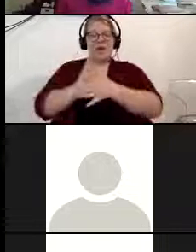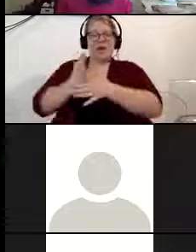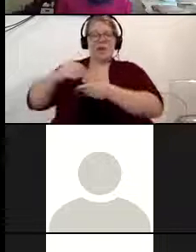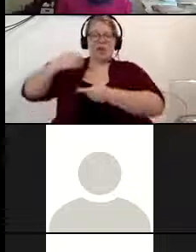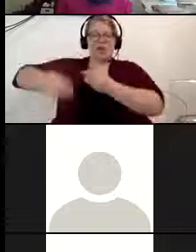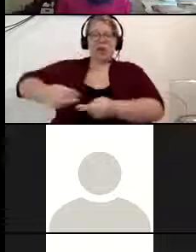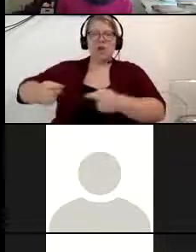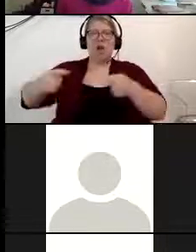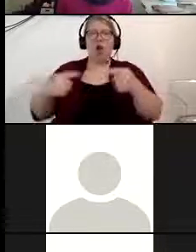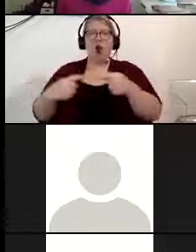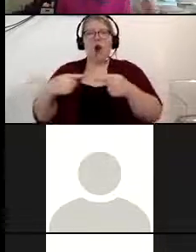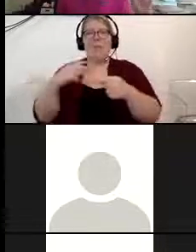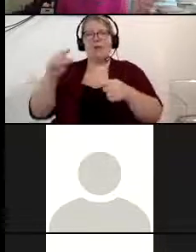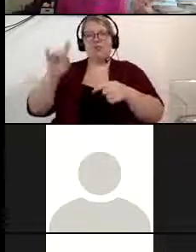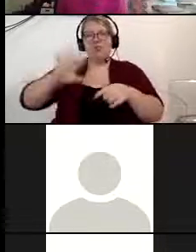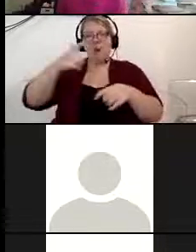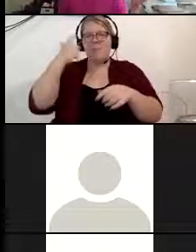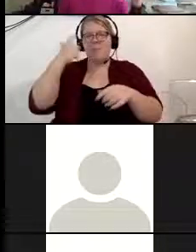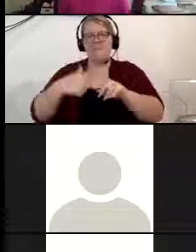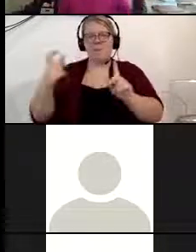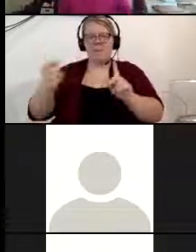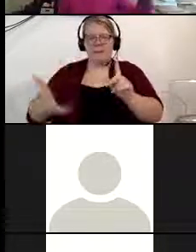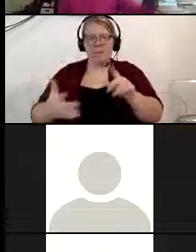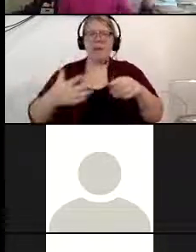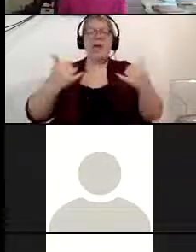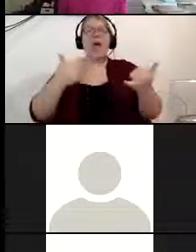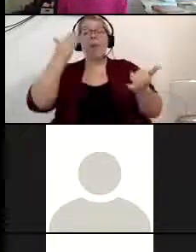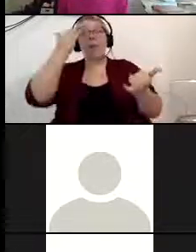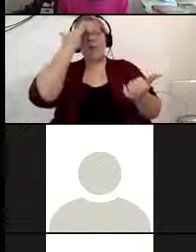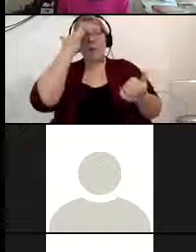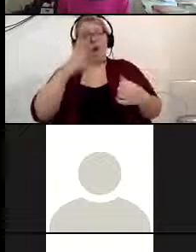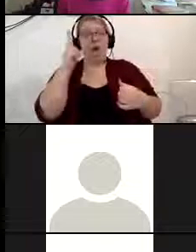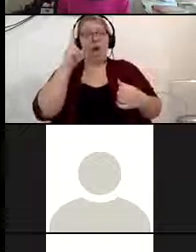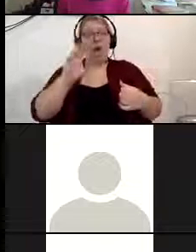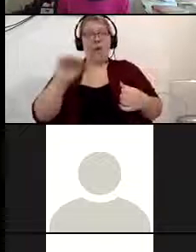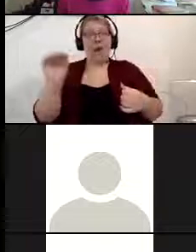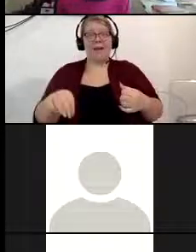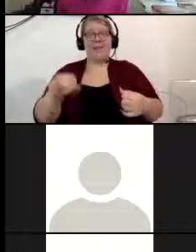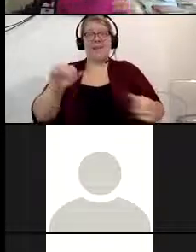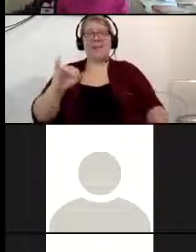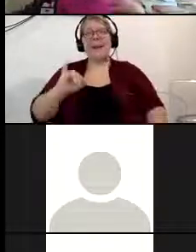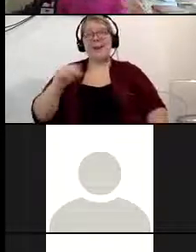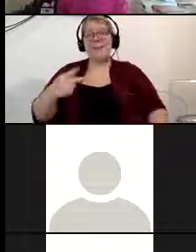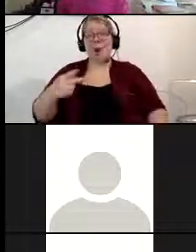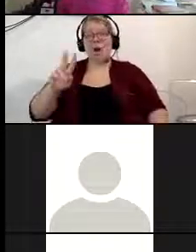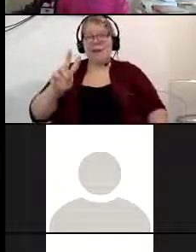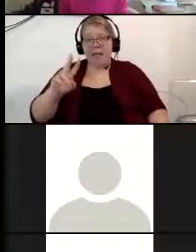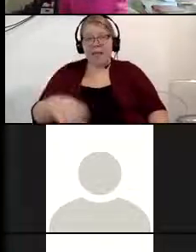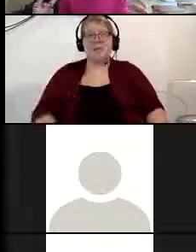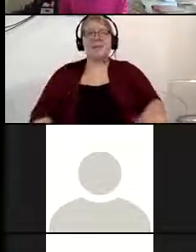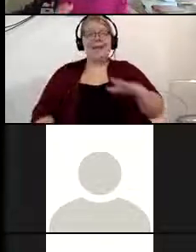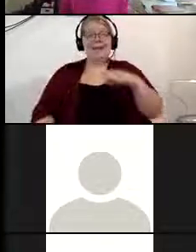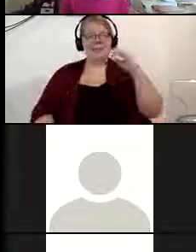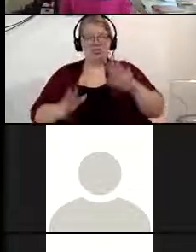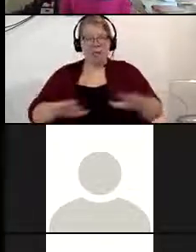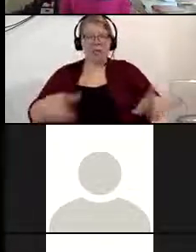gambling. We now know that there are high rates of intimate partner violence and child abuse in